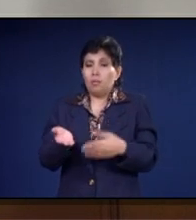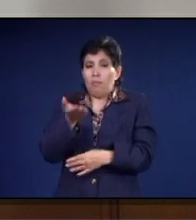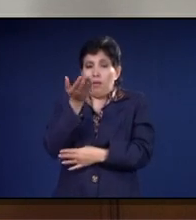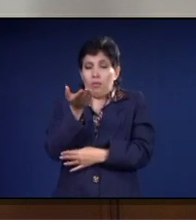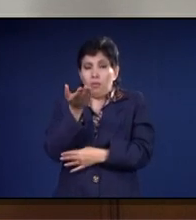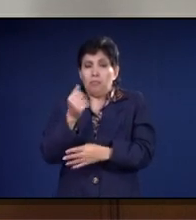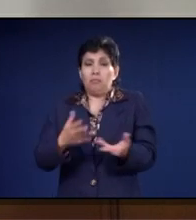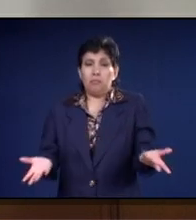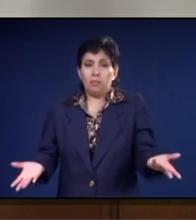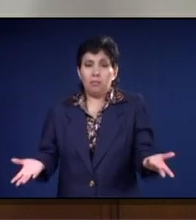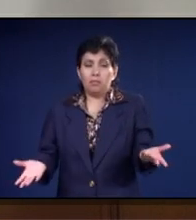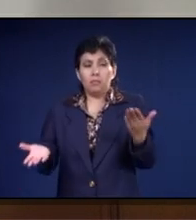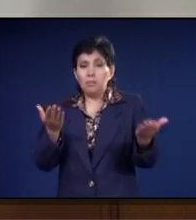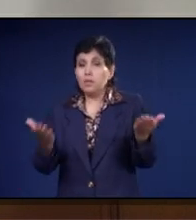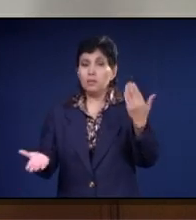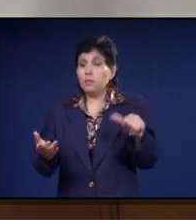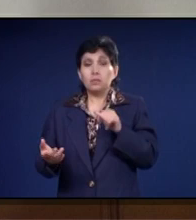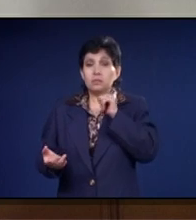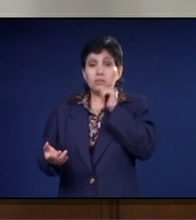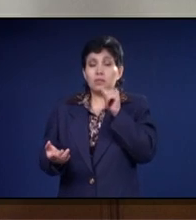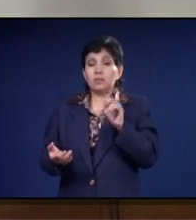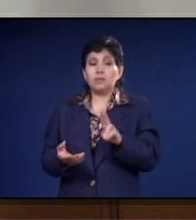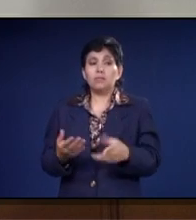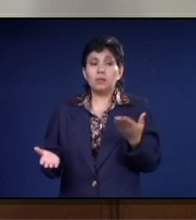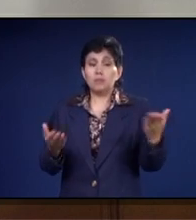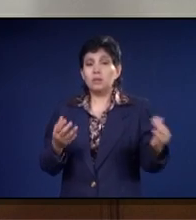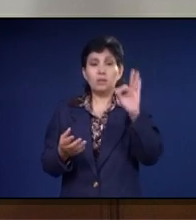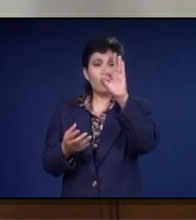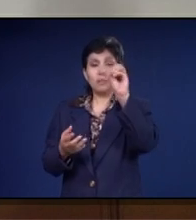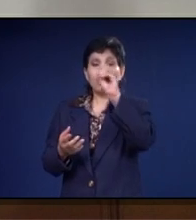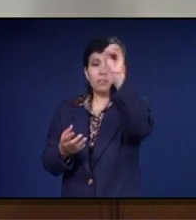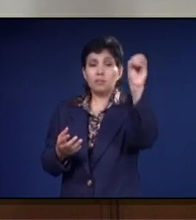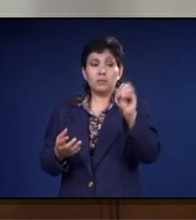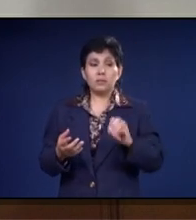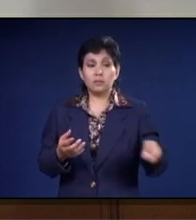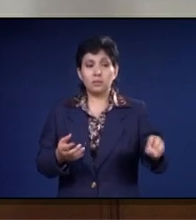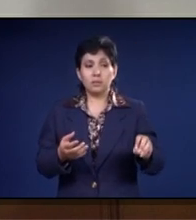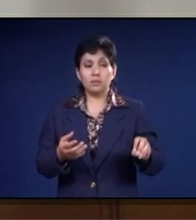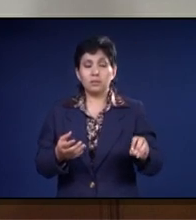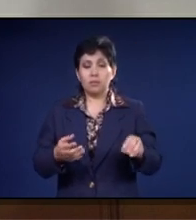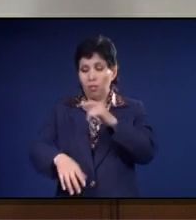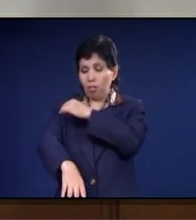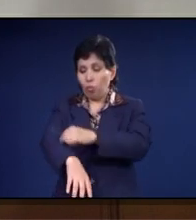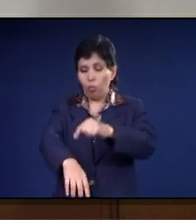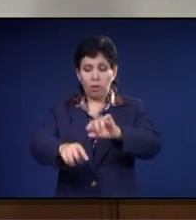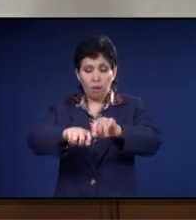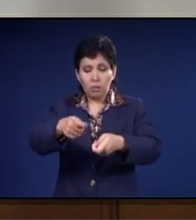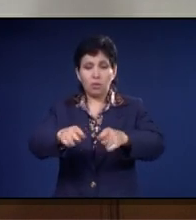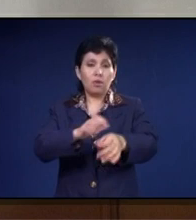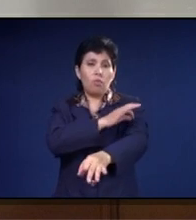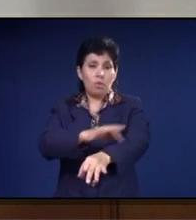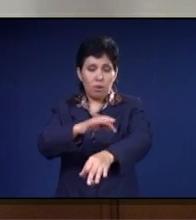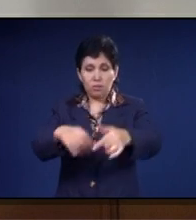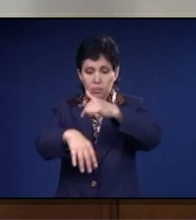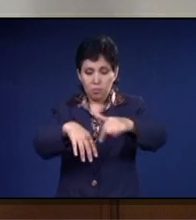beggar. It might not be. It might be useful. 90% of people with torn clothes or slippers might be poor